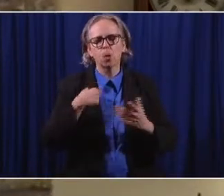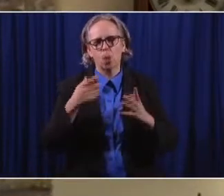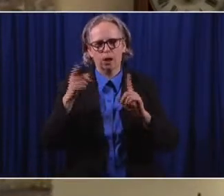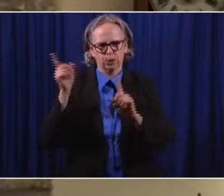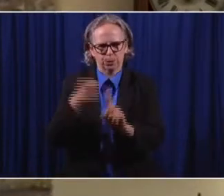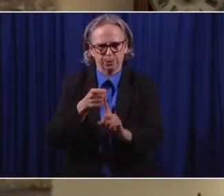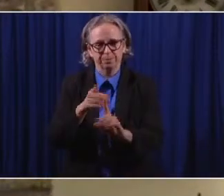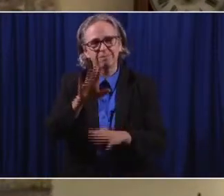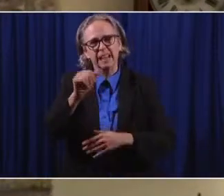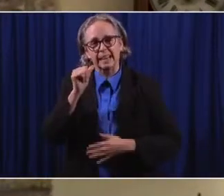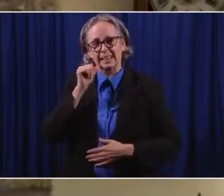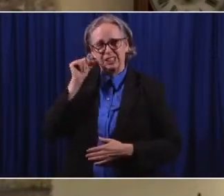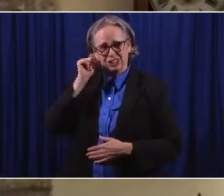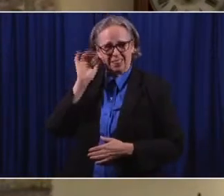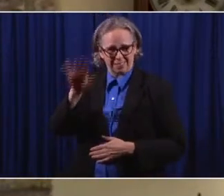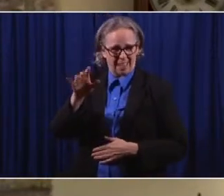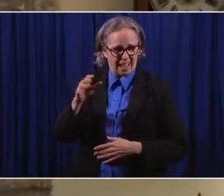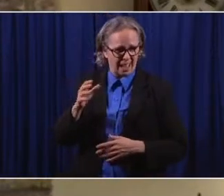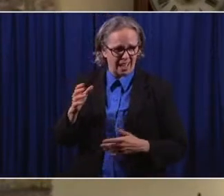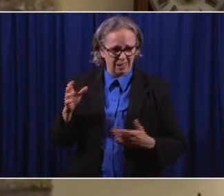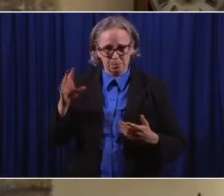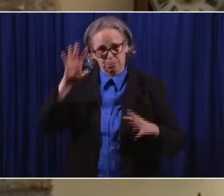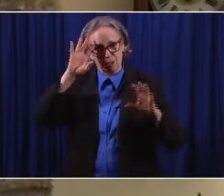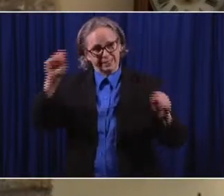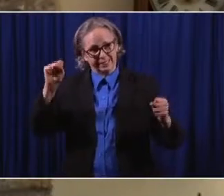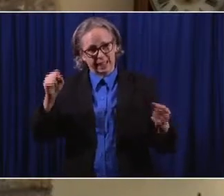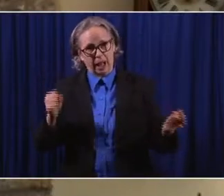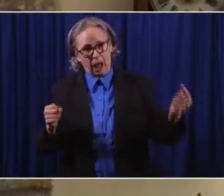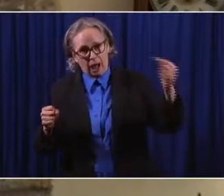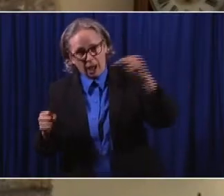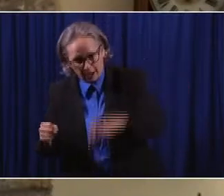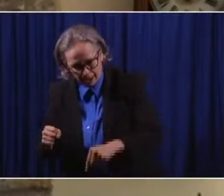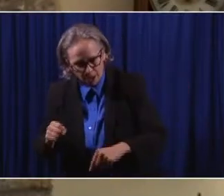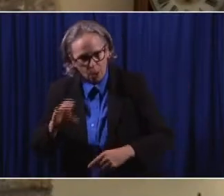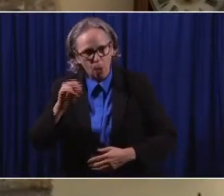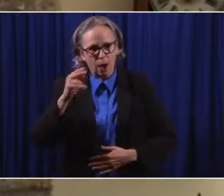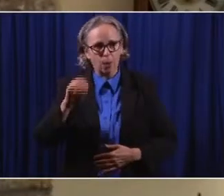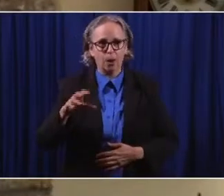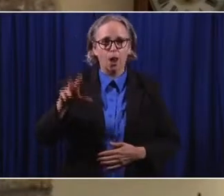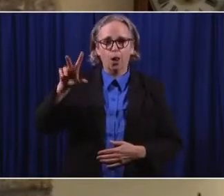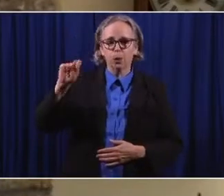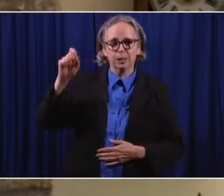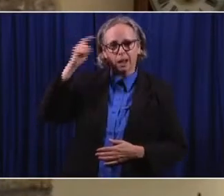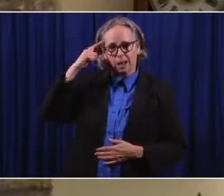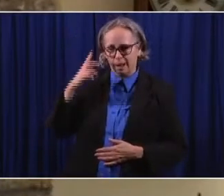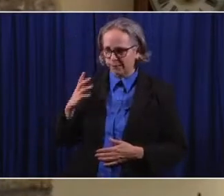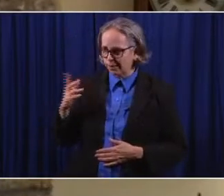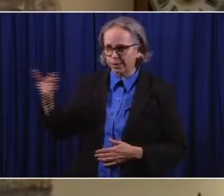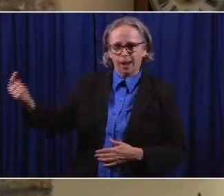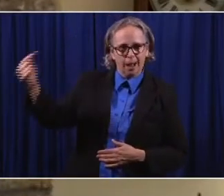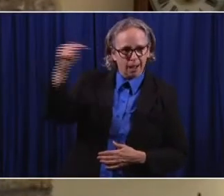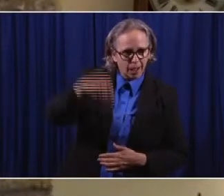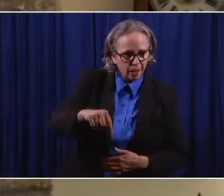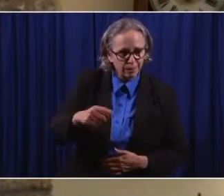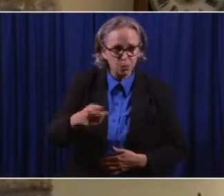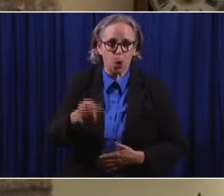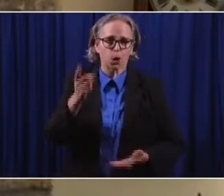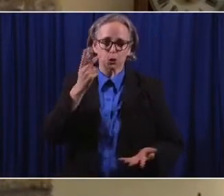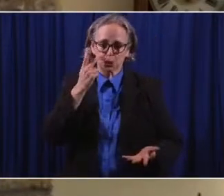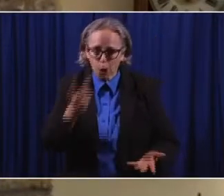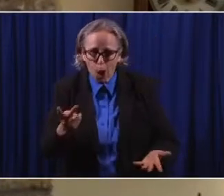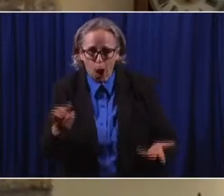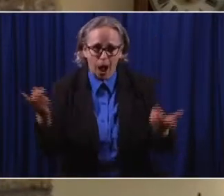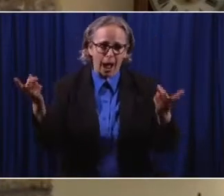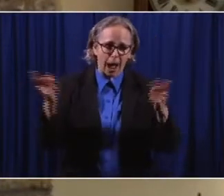yesterday and the president being there, and the lieutenant governor was there, and he as you all saw, he made some comments